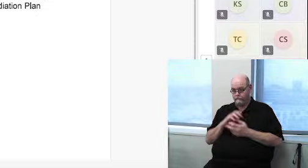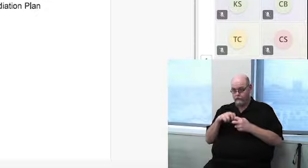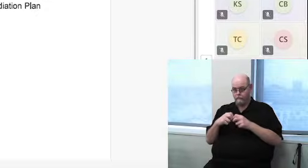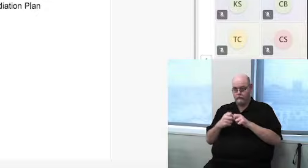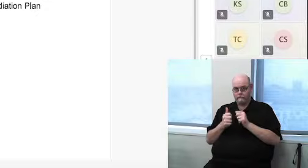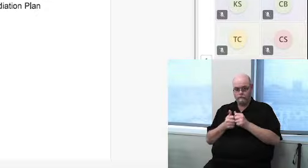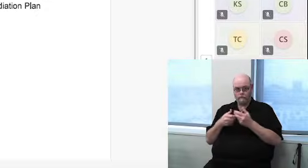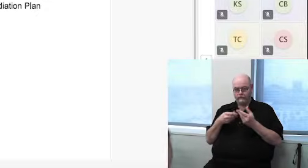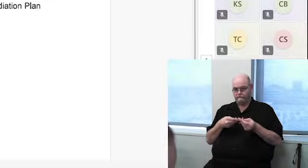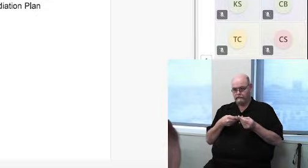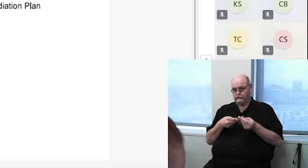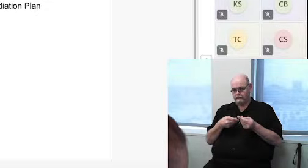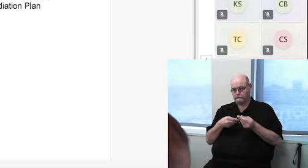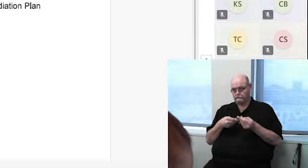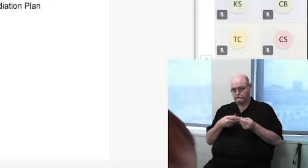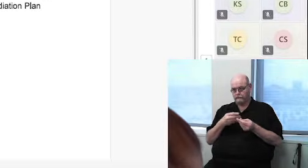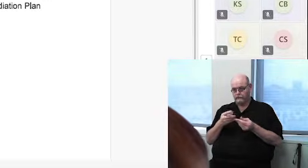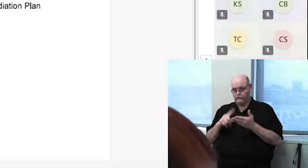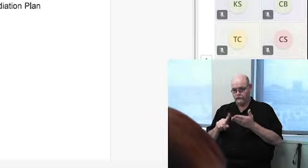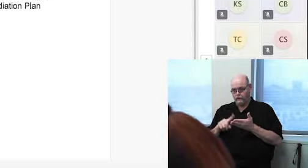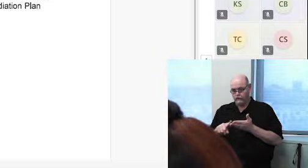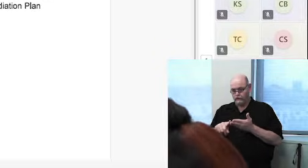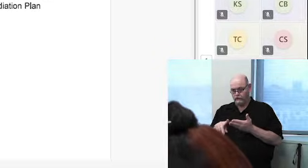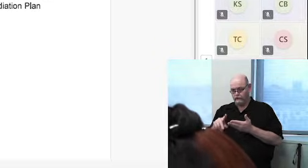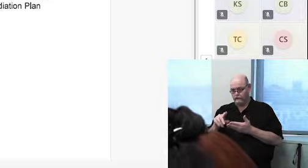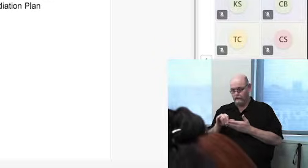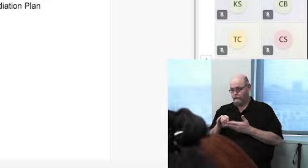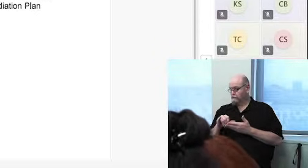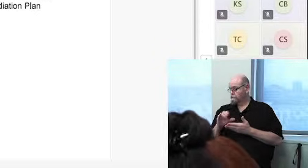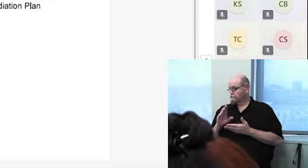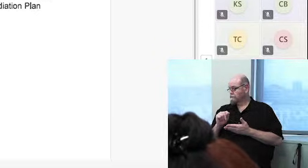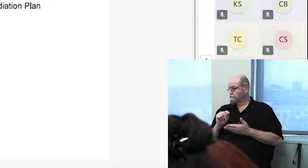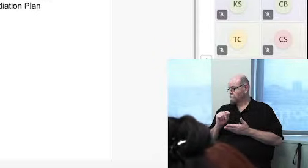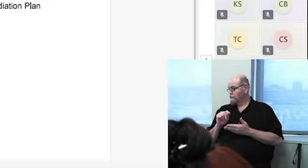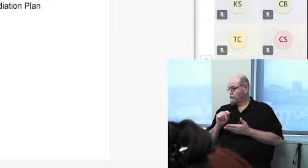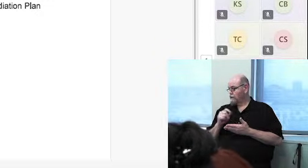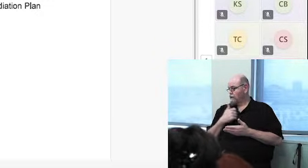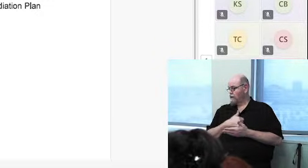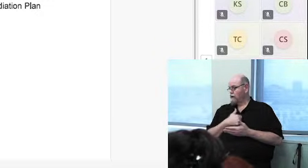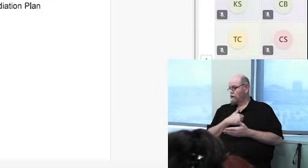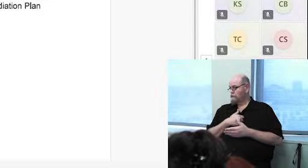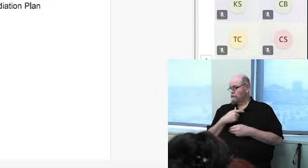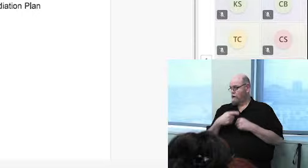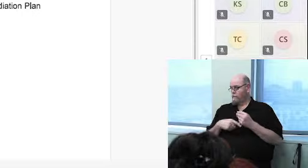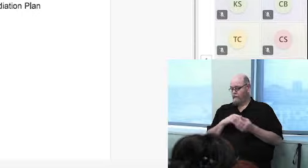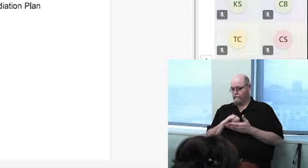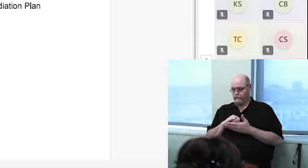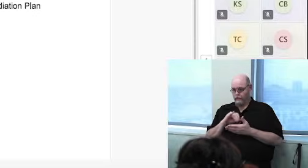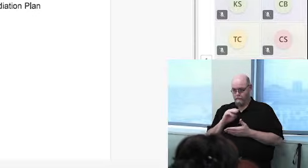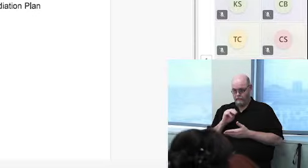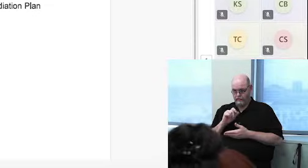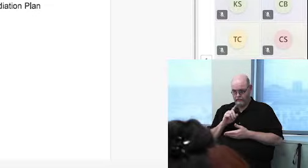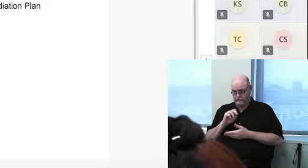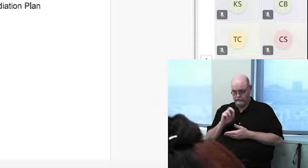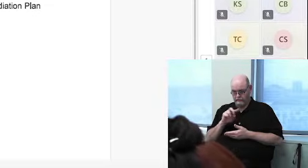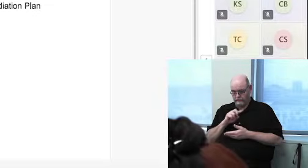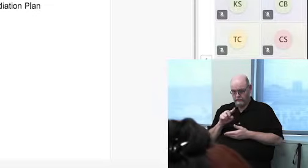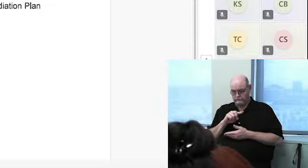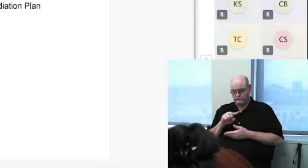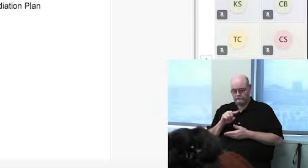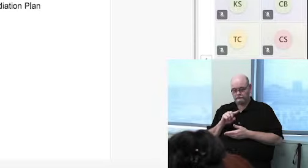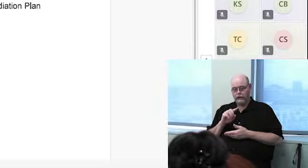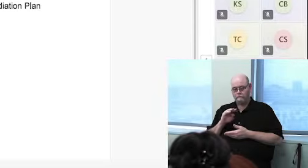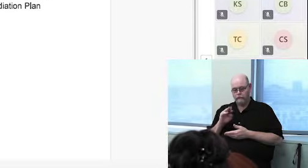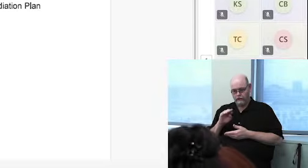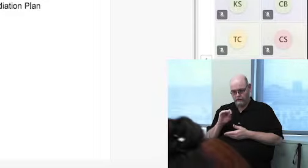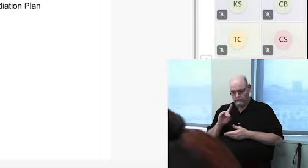problem with the feed, and we're looking into that. Anyway, Mr. Brady, sorry to have interrupted you. Sorry, Mr.